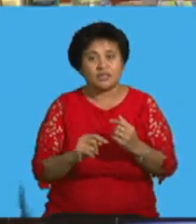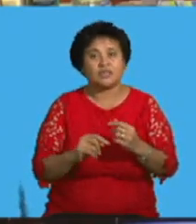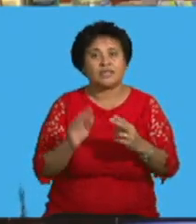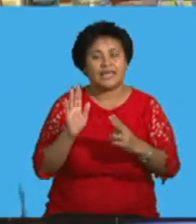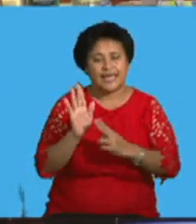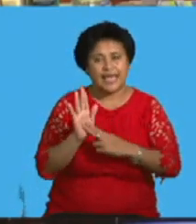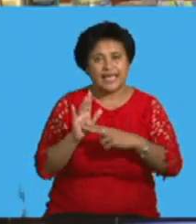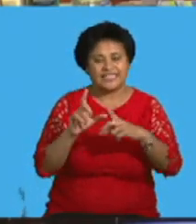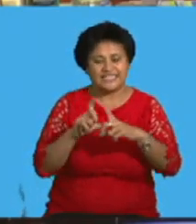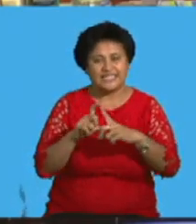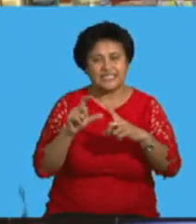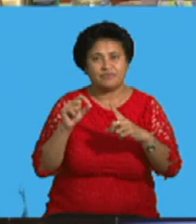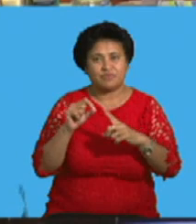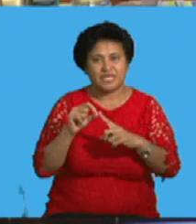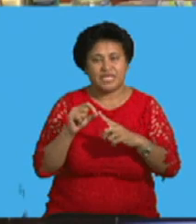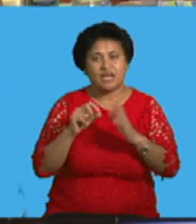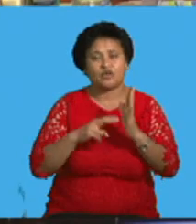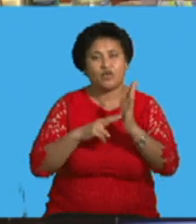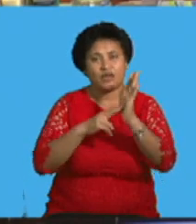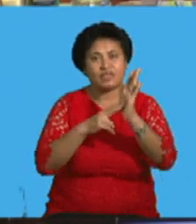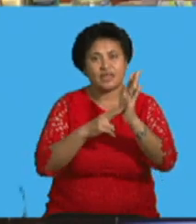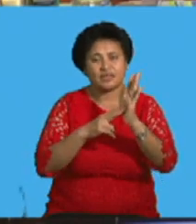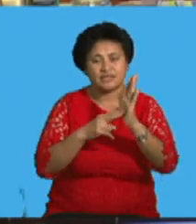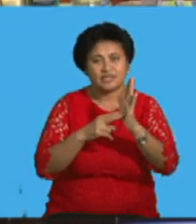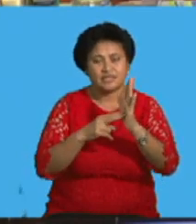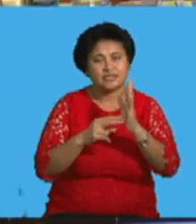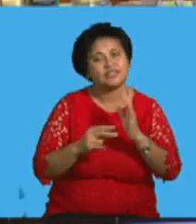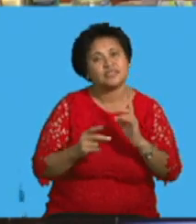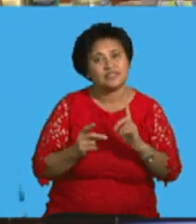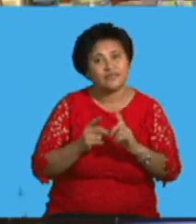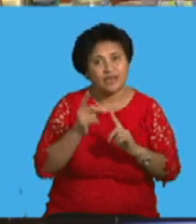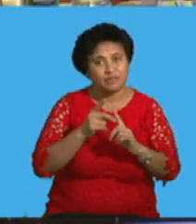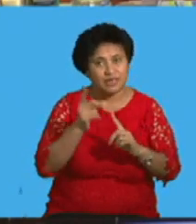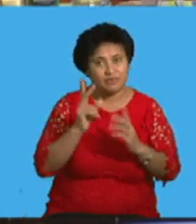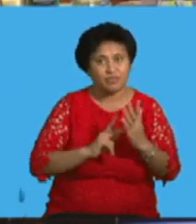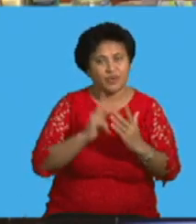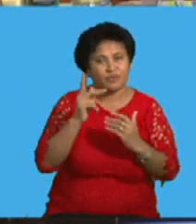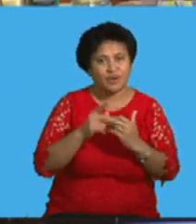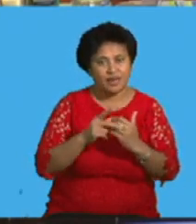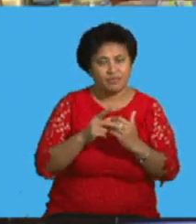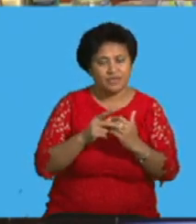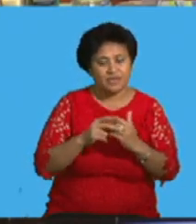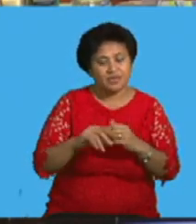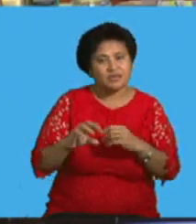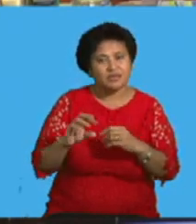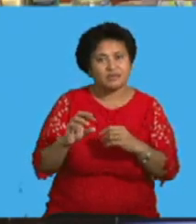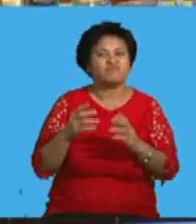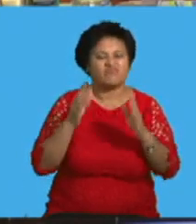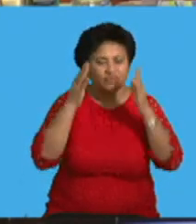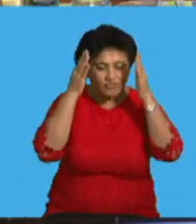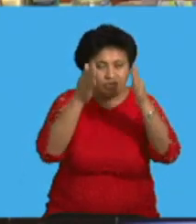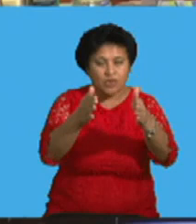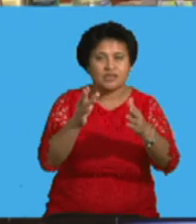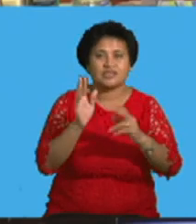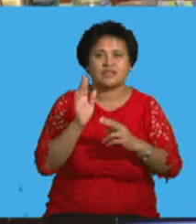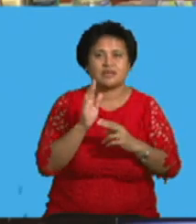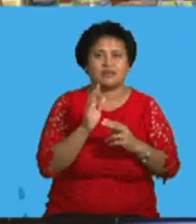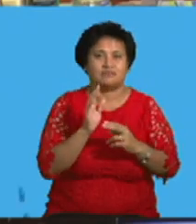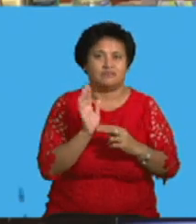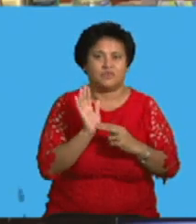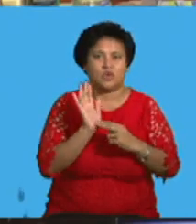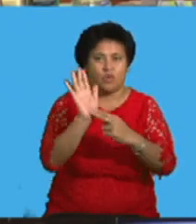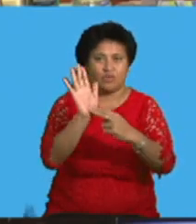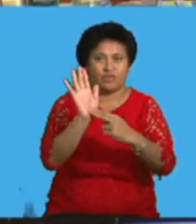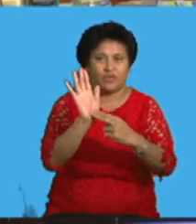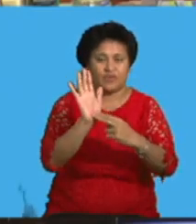NDP focuses on the development of MSMEs, specifically in the Northern Division.